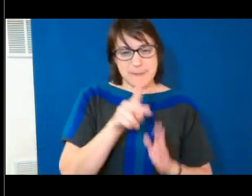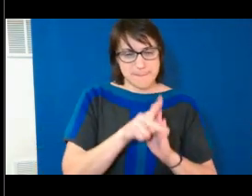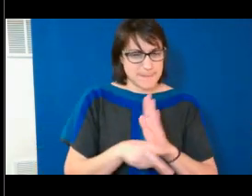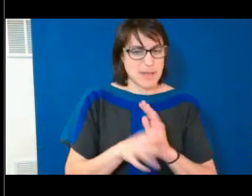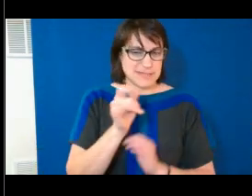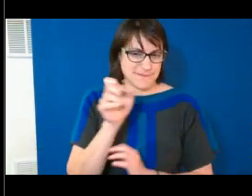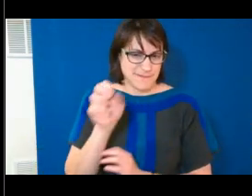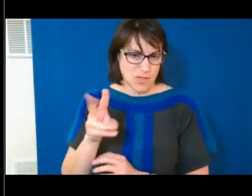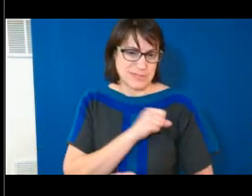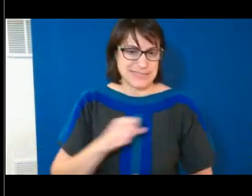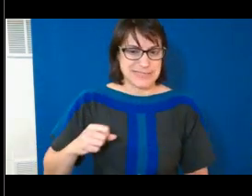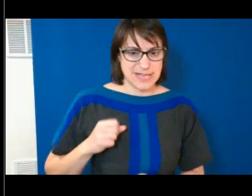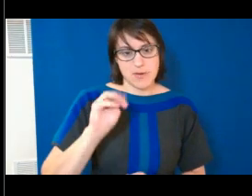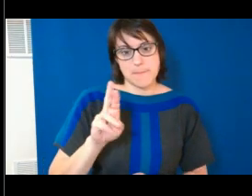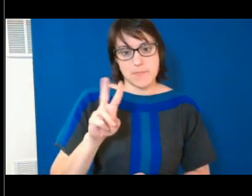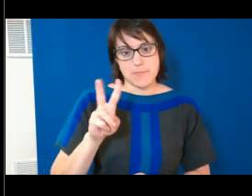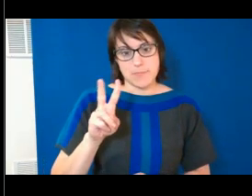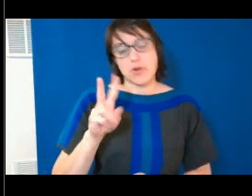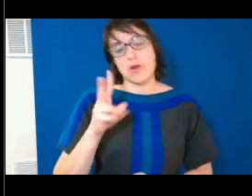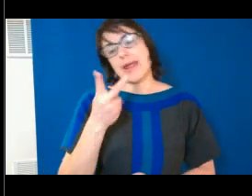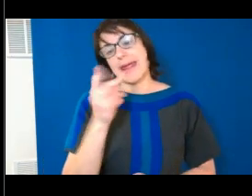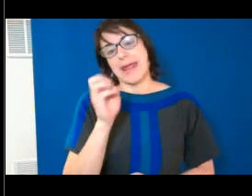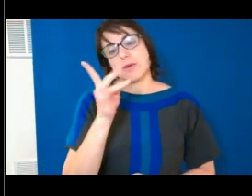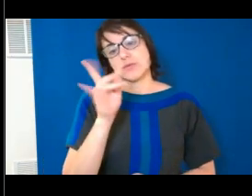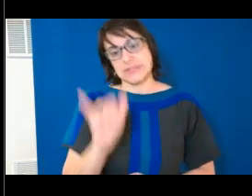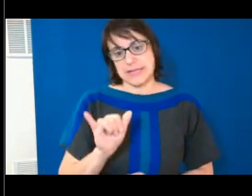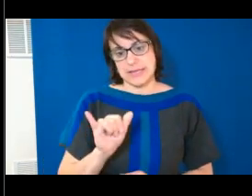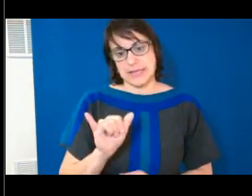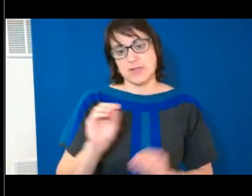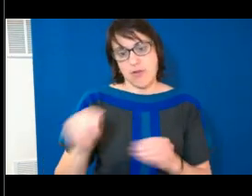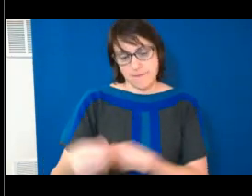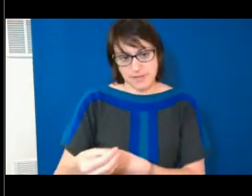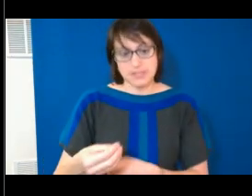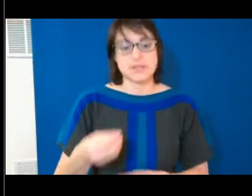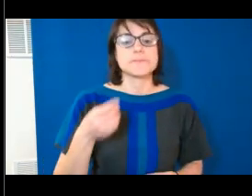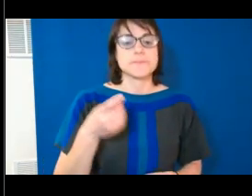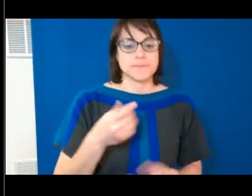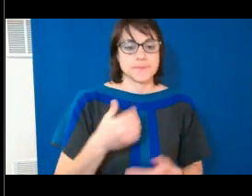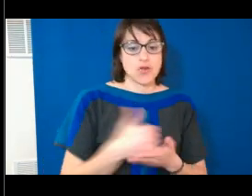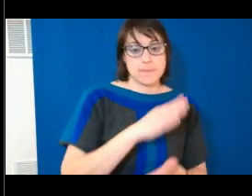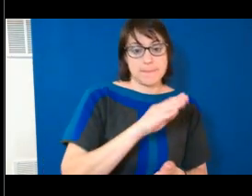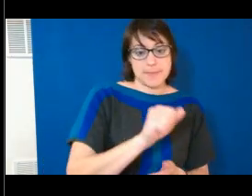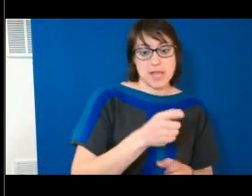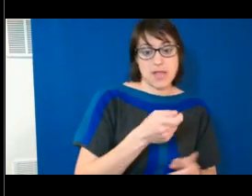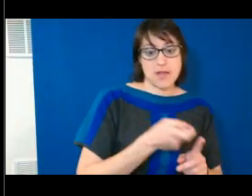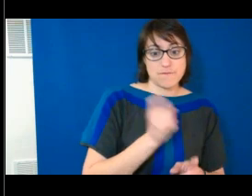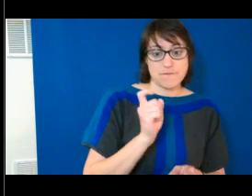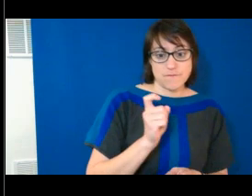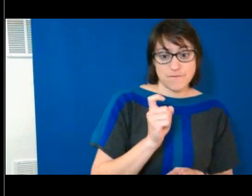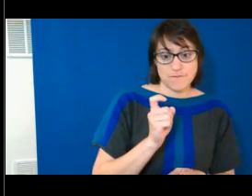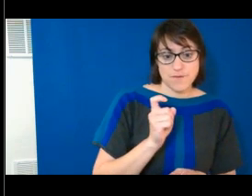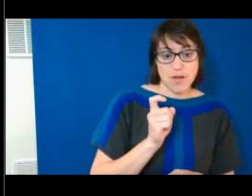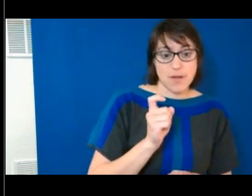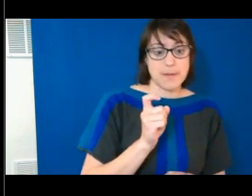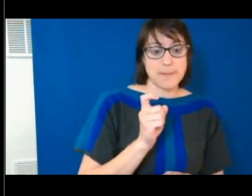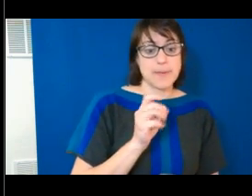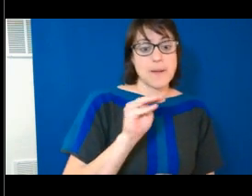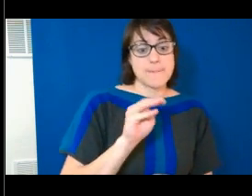in conservation biology and ecology from Montana State University in 2017. A year later, a 2-week